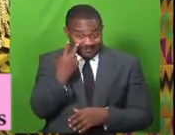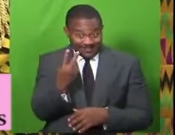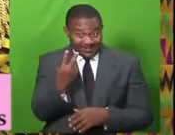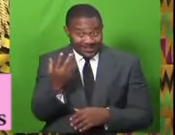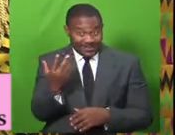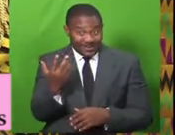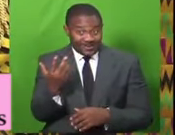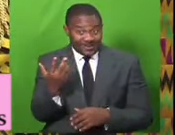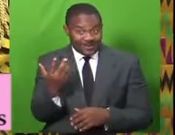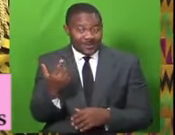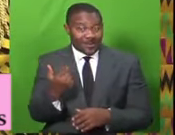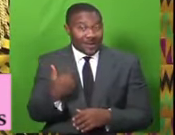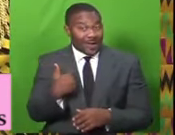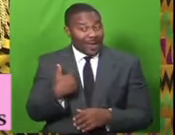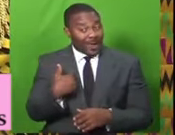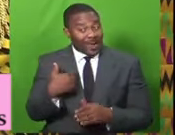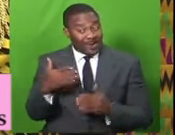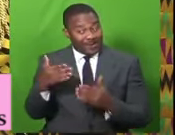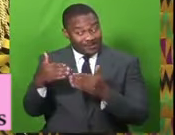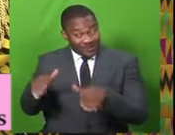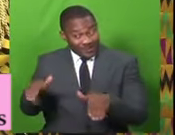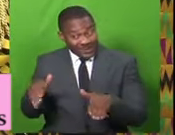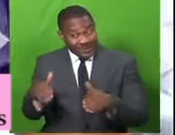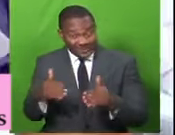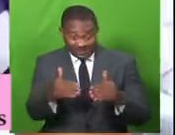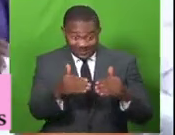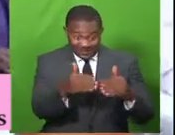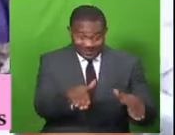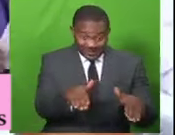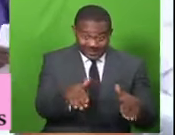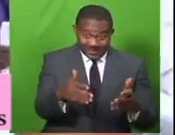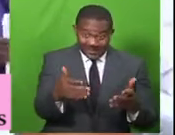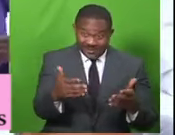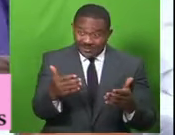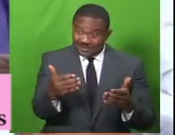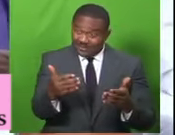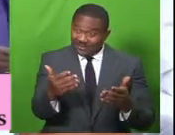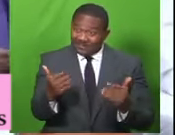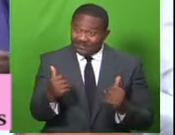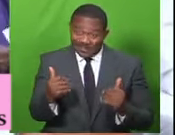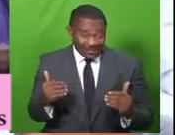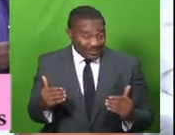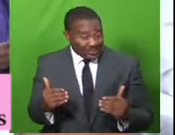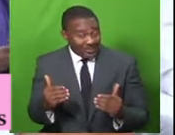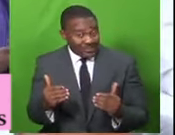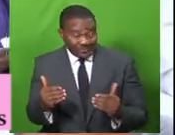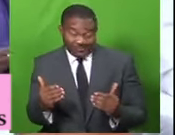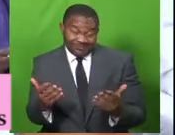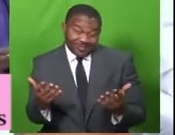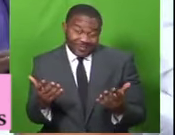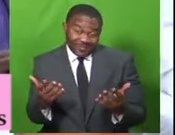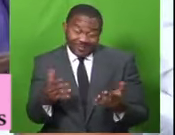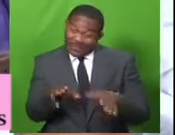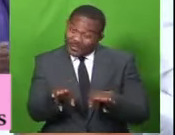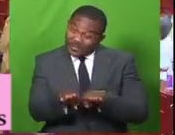earlier statement restricted them to just move the motion for adjournment.